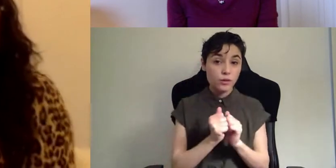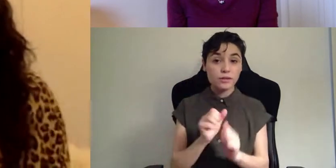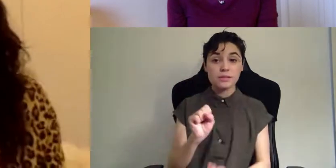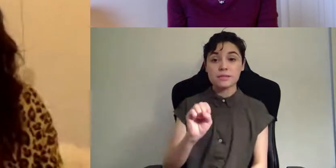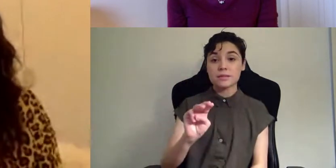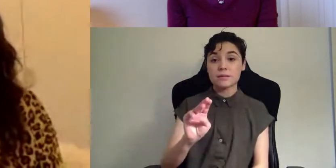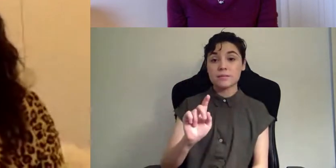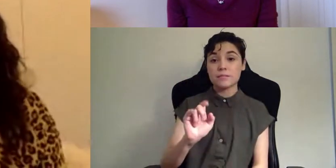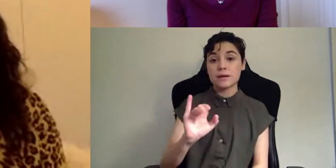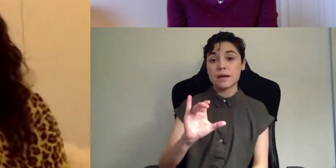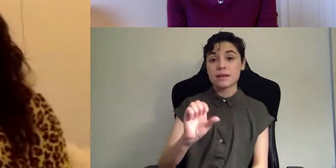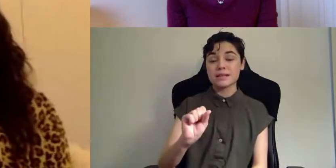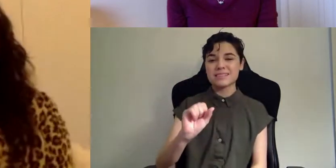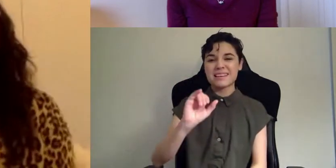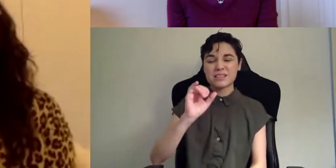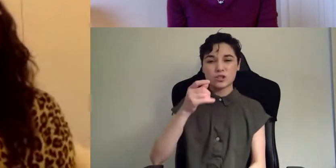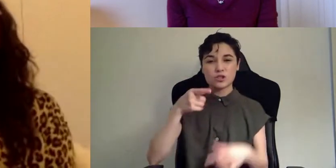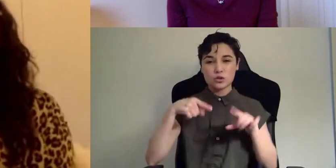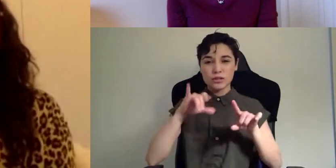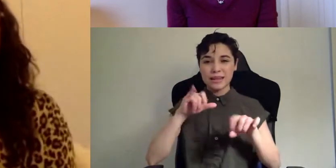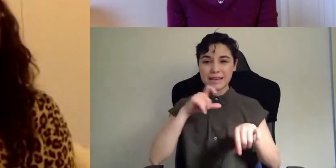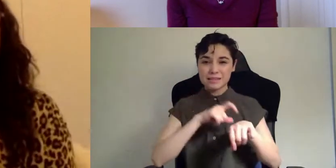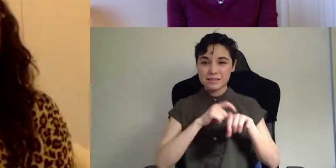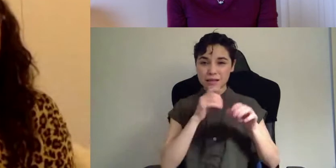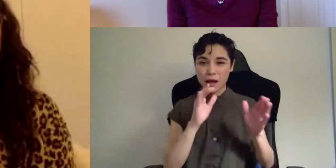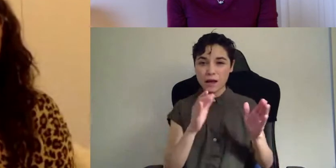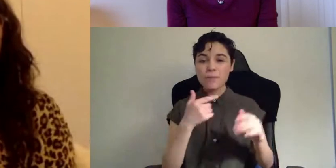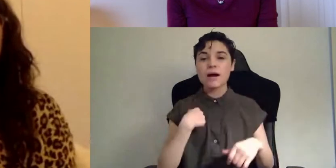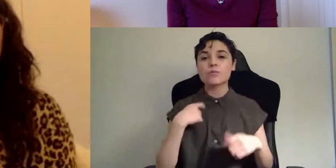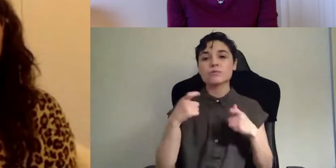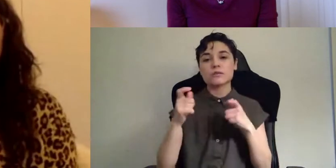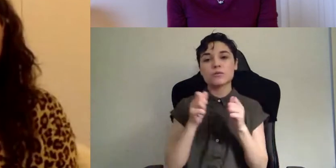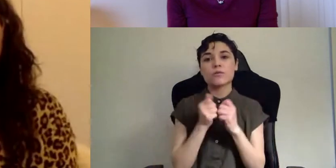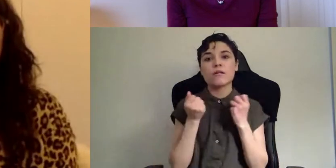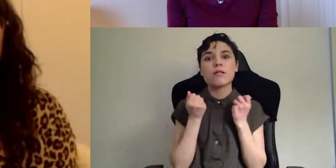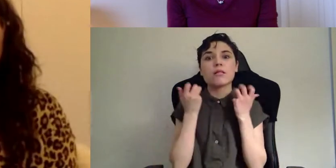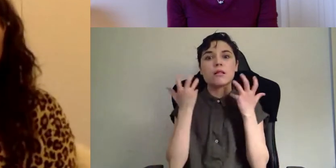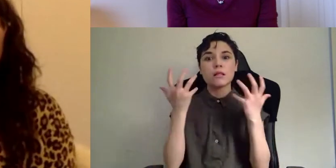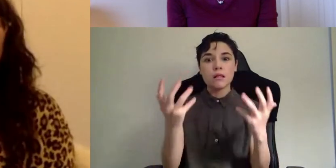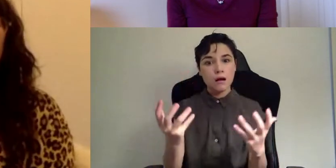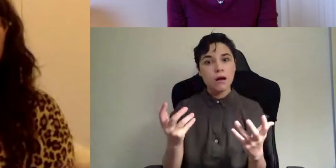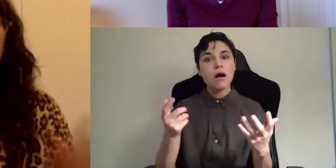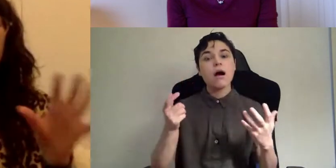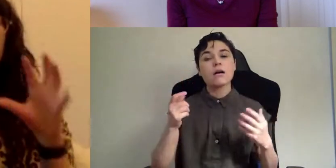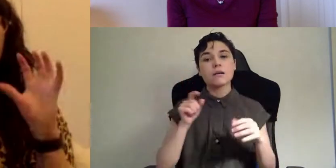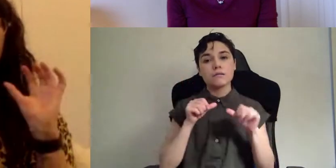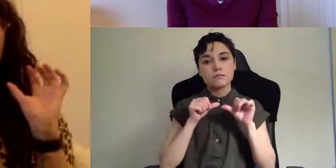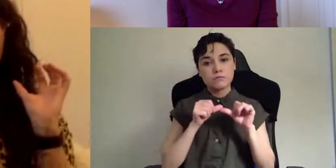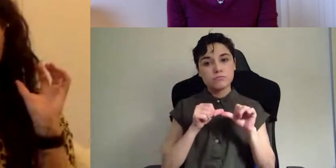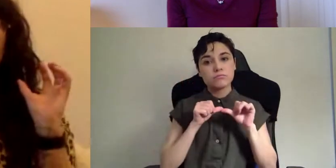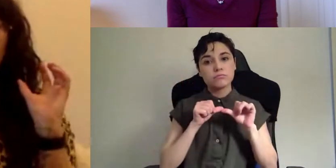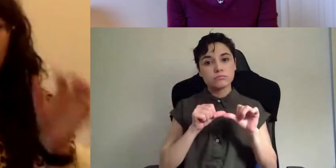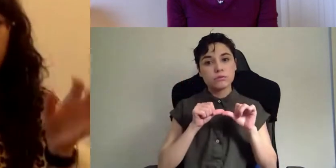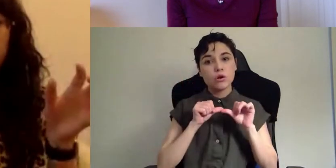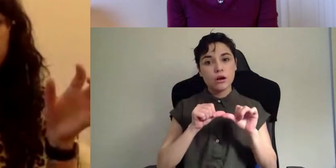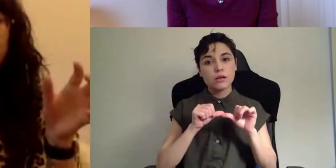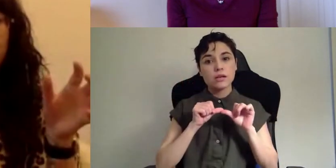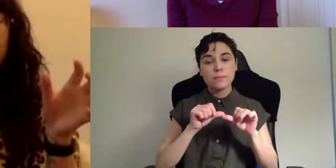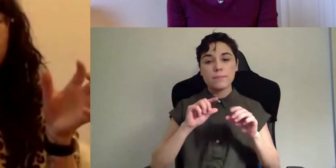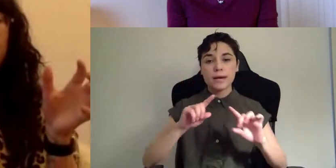with tons of chronic pain. And it's so hard to be in a body, and it's so hard when pain is so